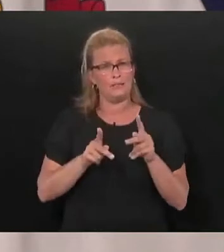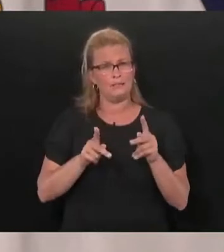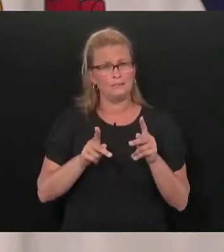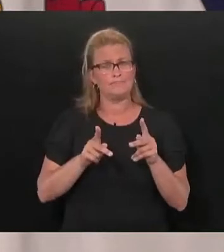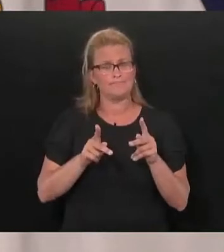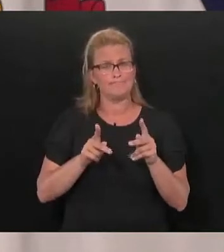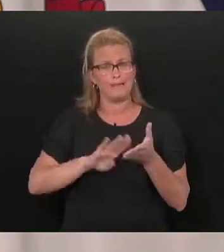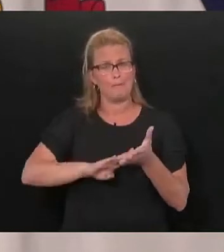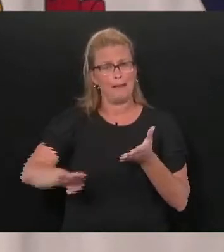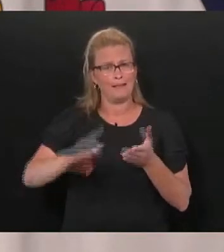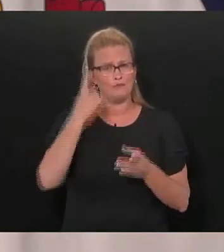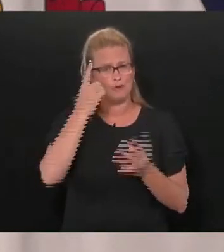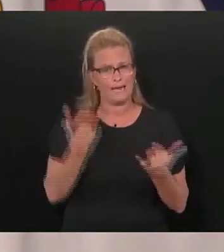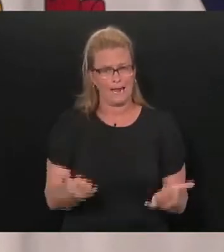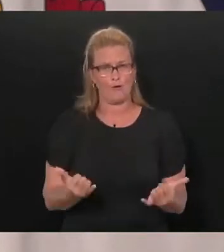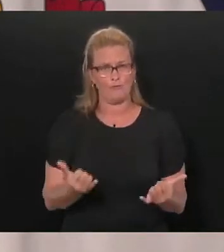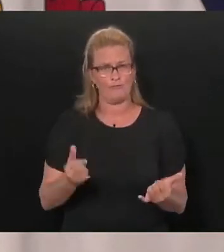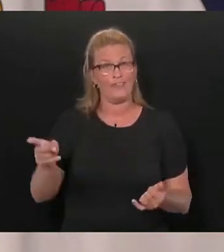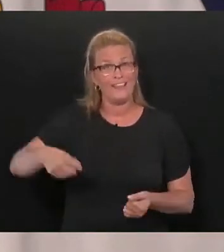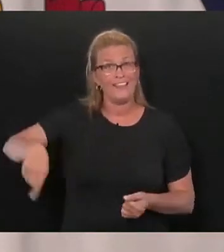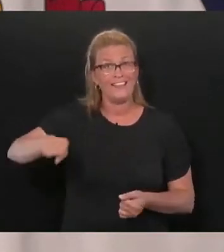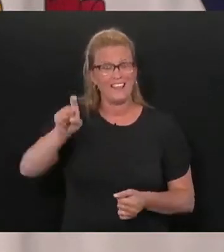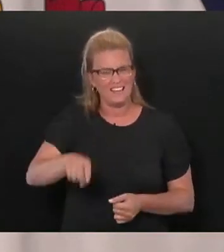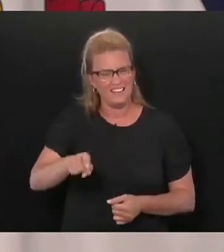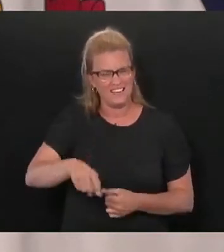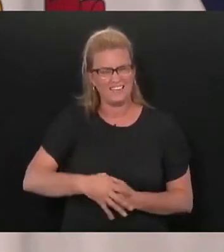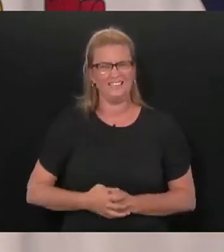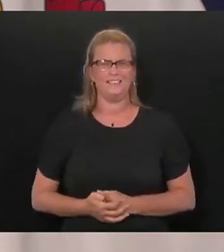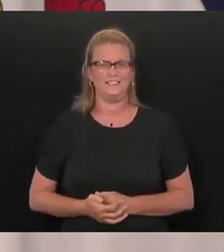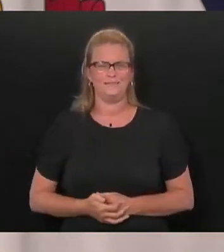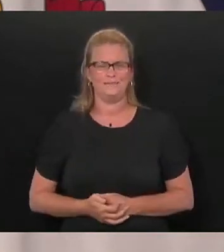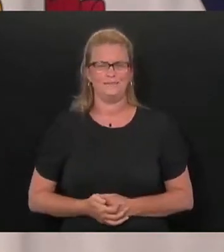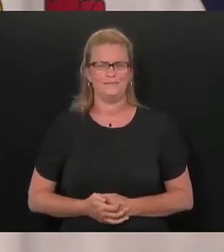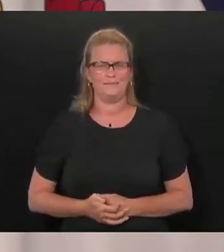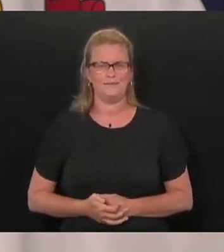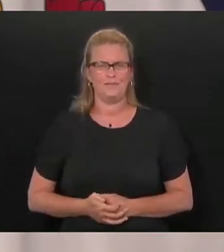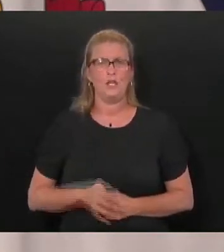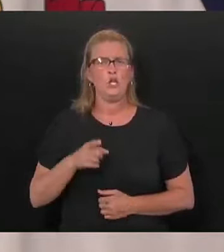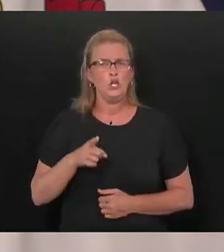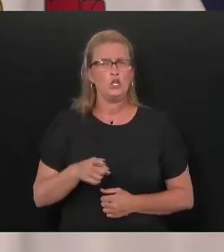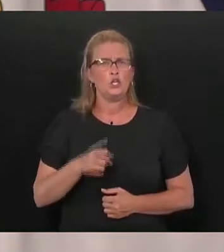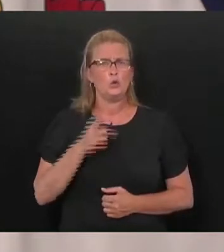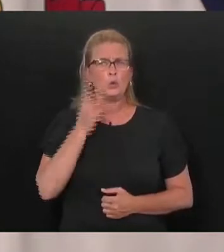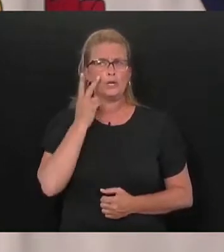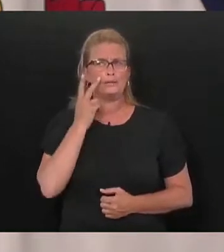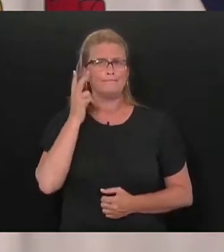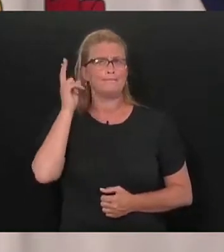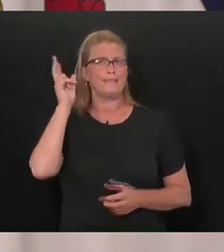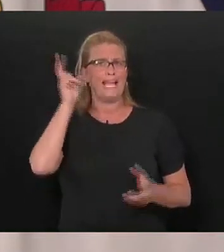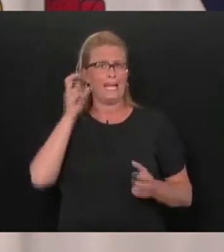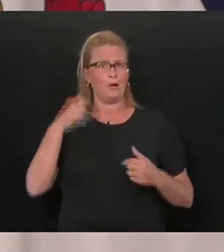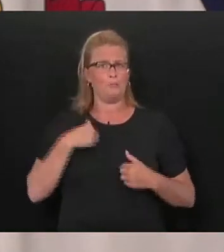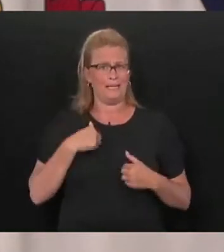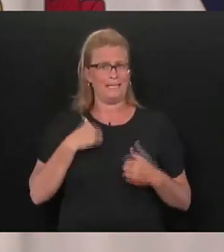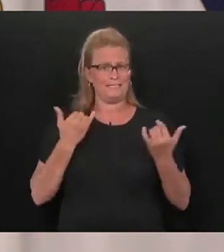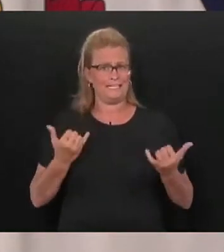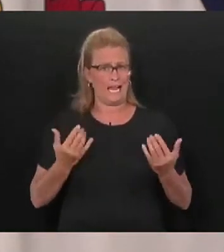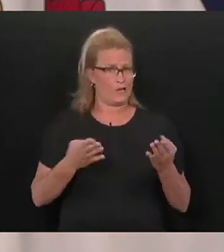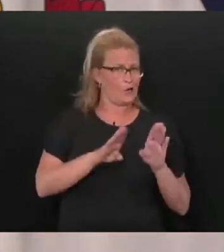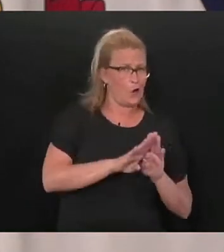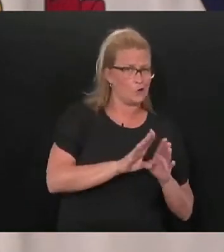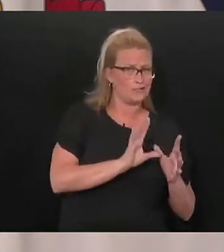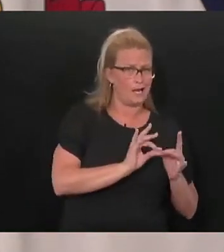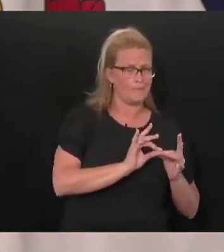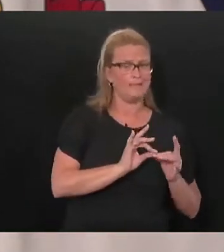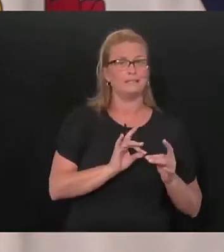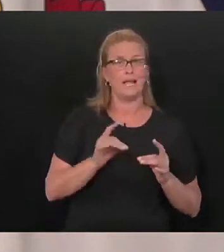now. They need it. They really, really need it. You'll hear me end this up today about talking about how we